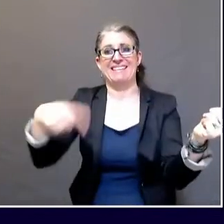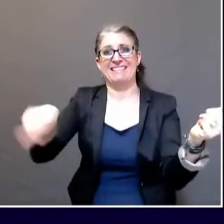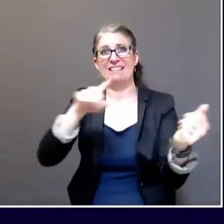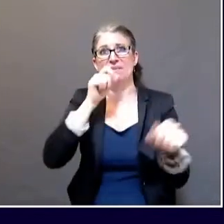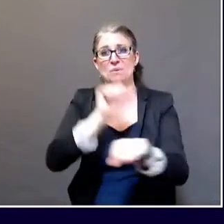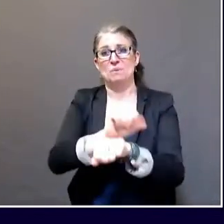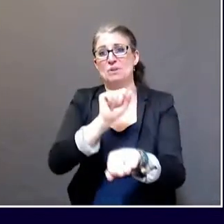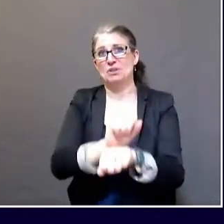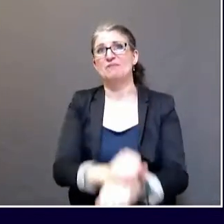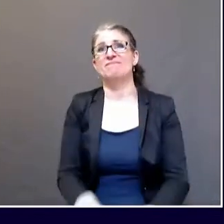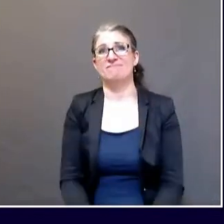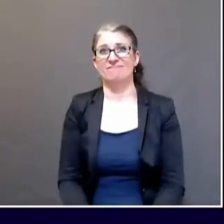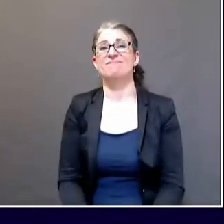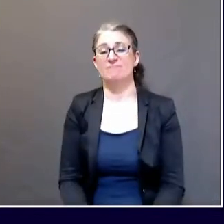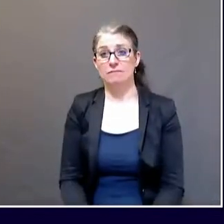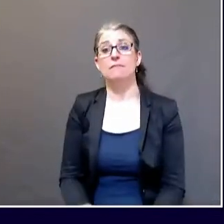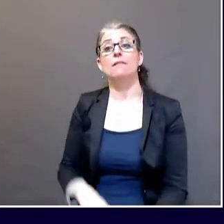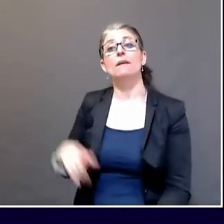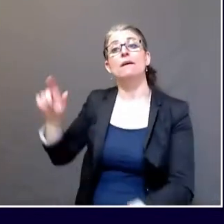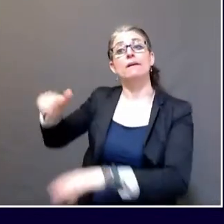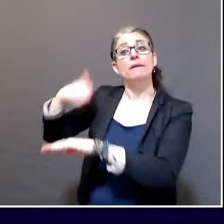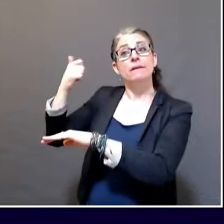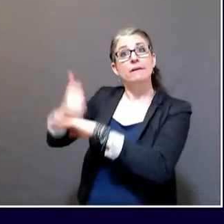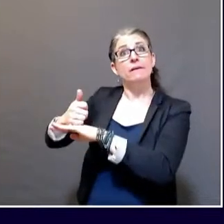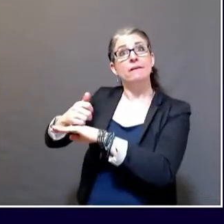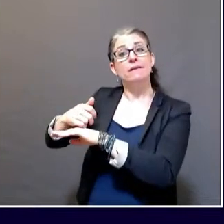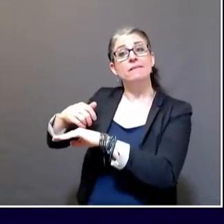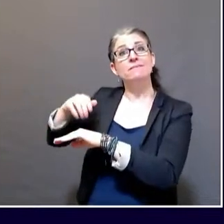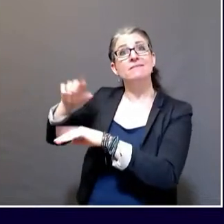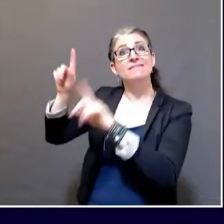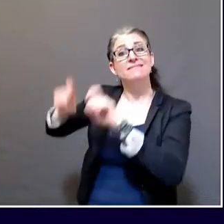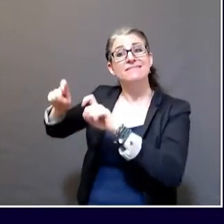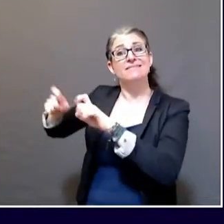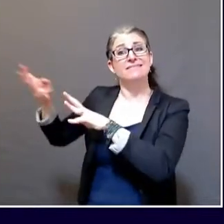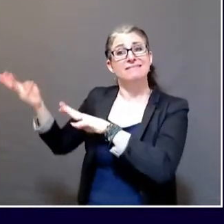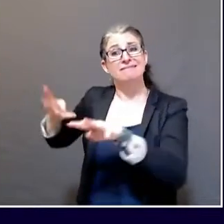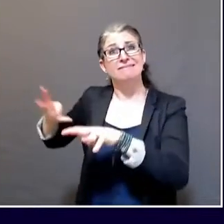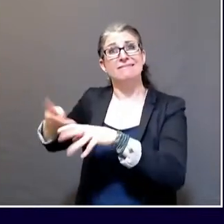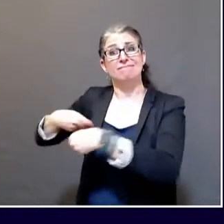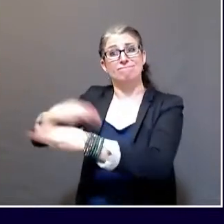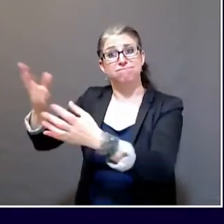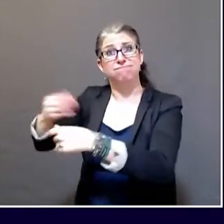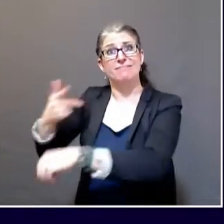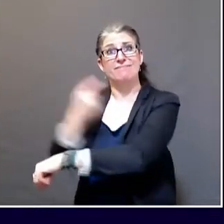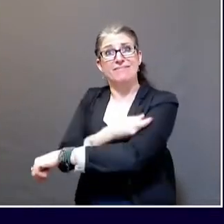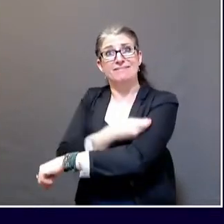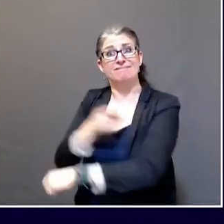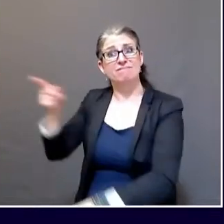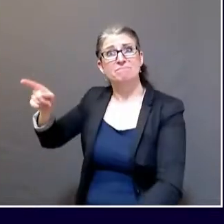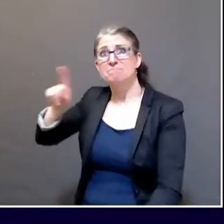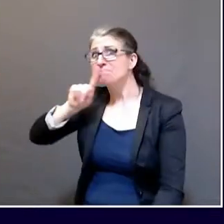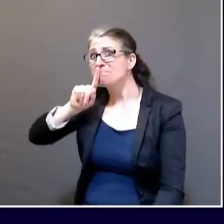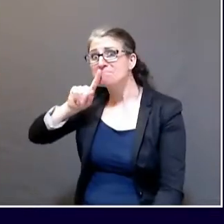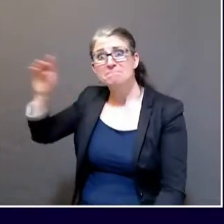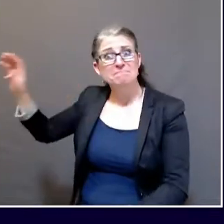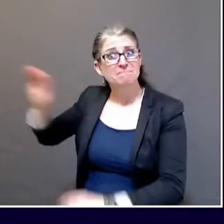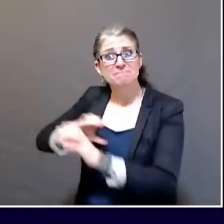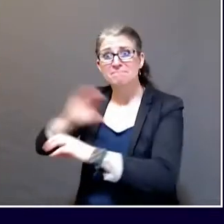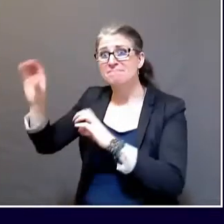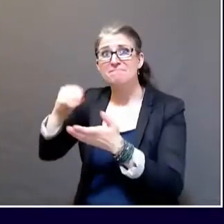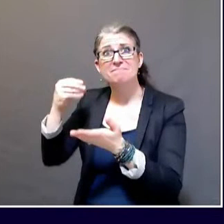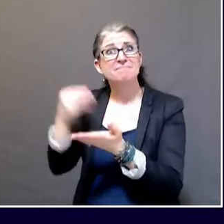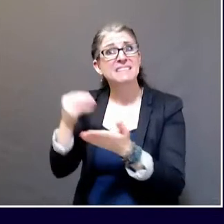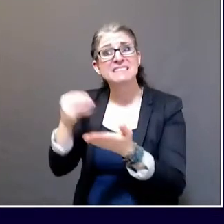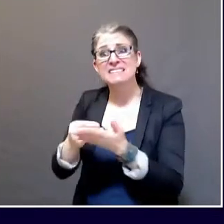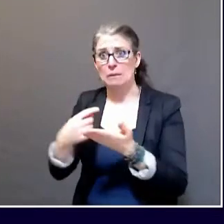begin with. That could change with the new administration. There may be more support for different types of vaccination centers in the incoming